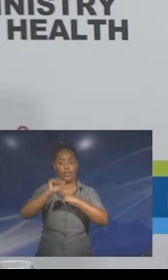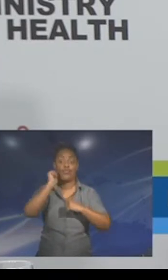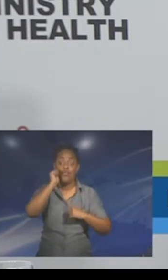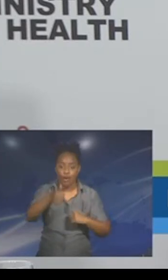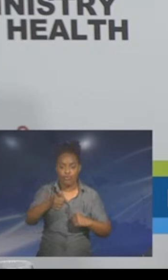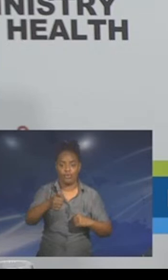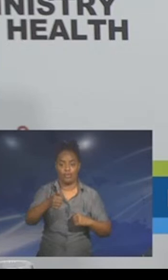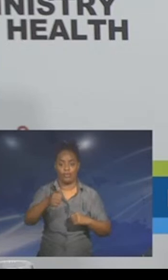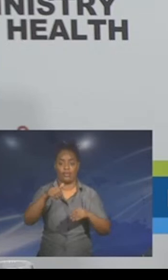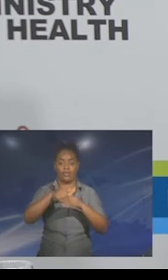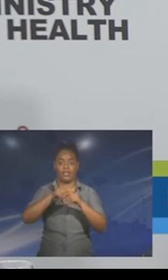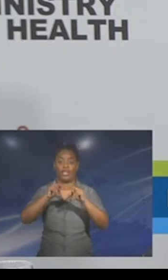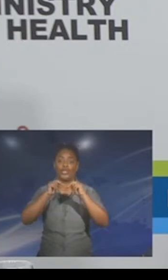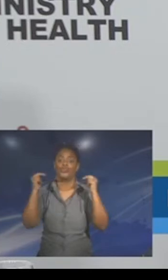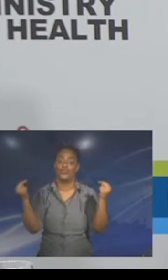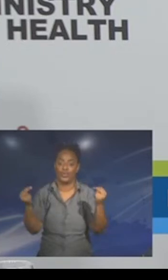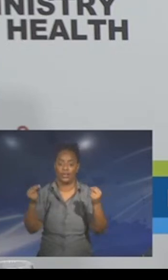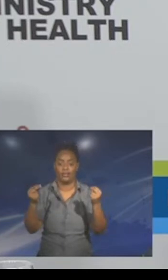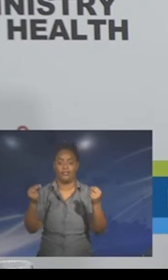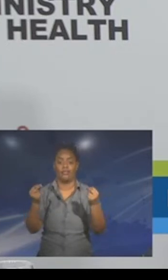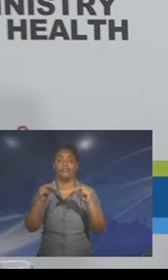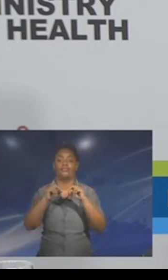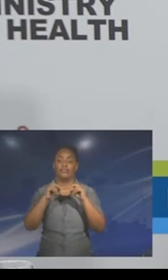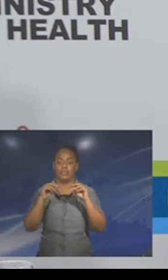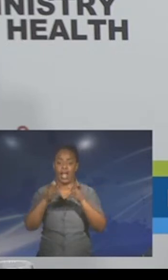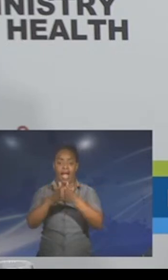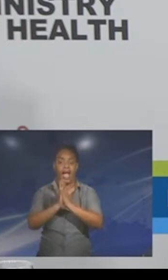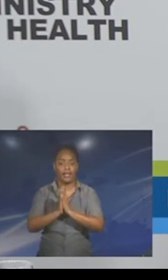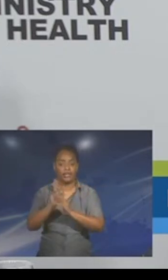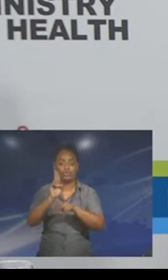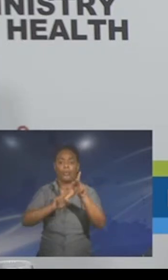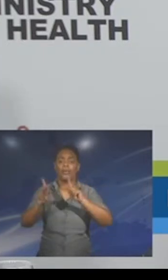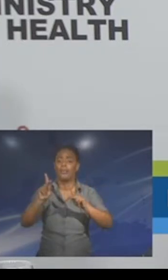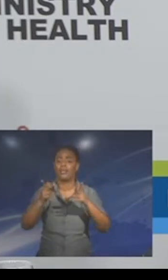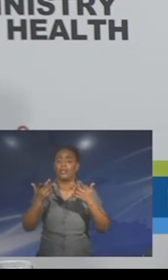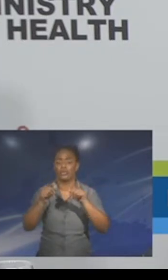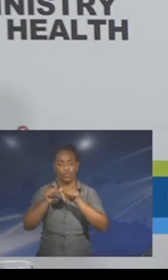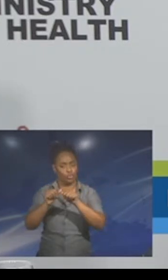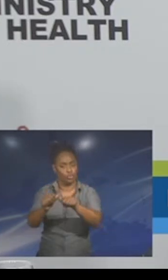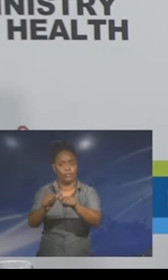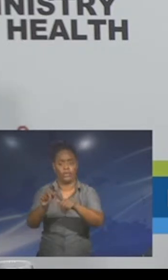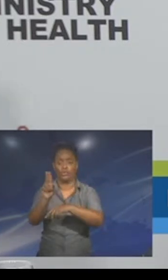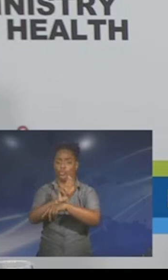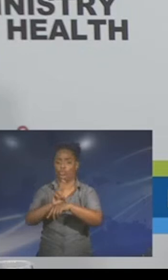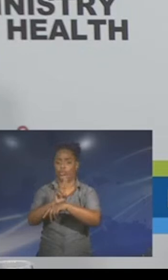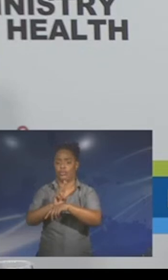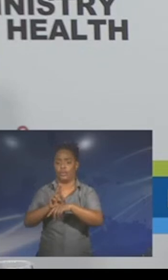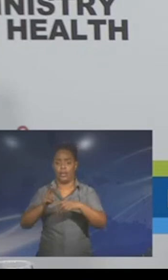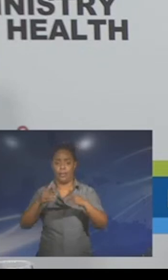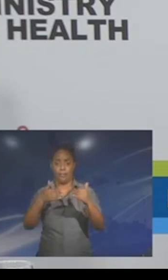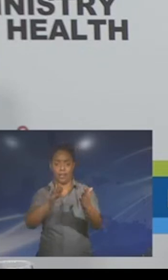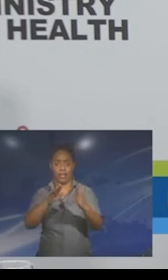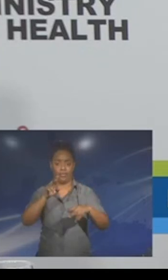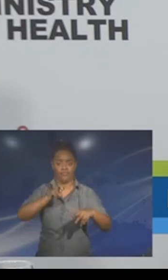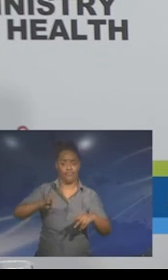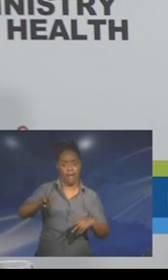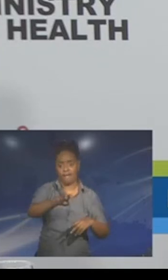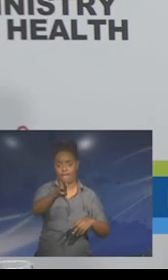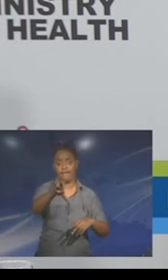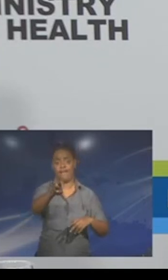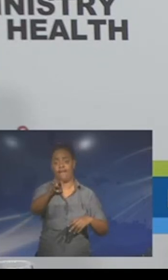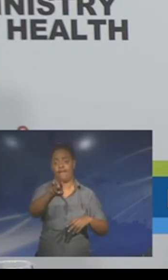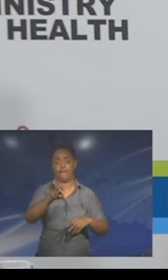newspaper. We are asking people to continue wearing masks in public transport, places of